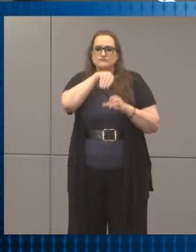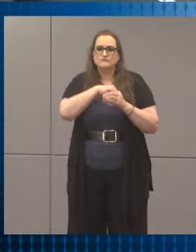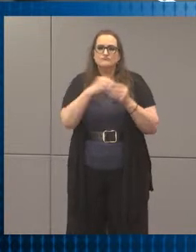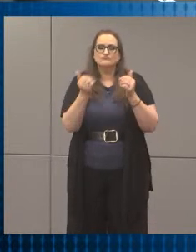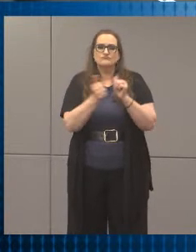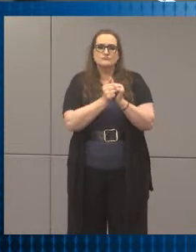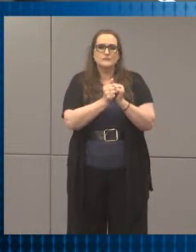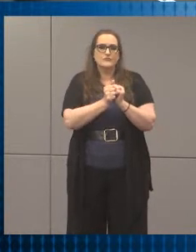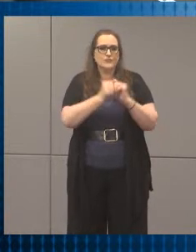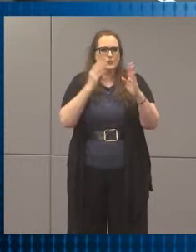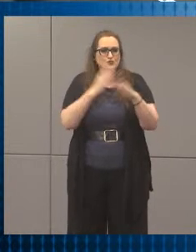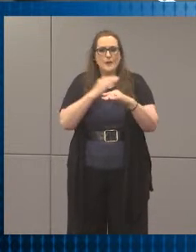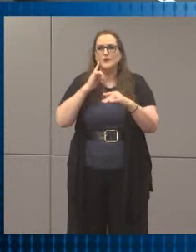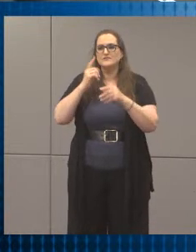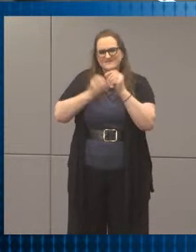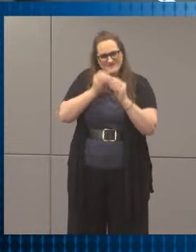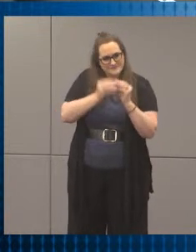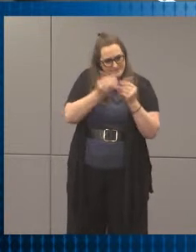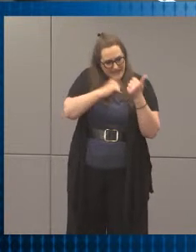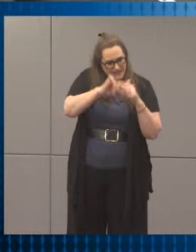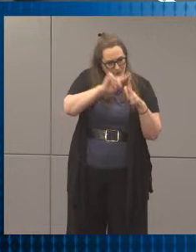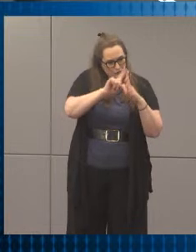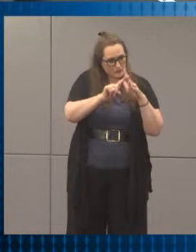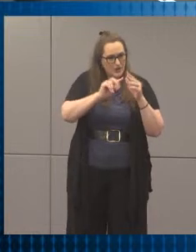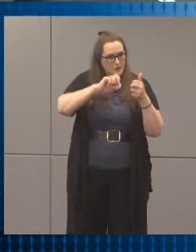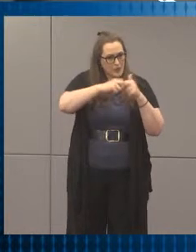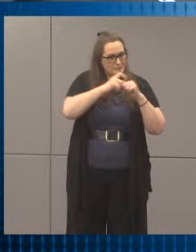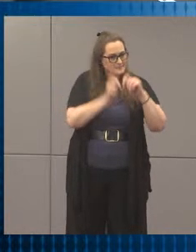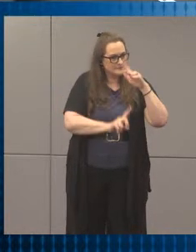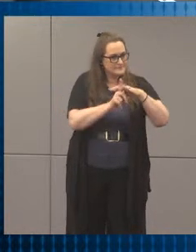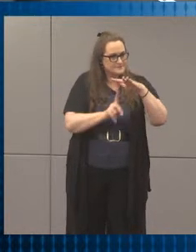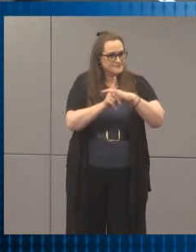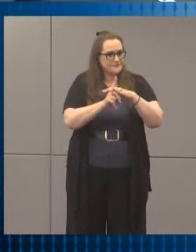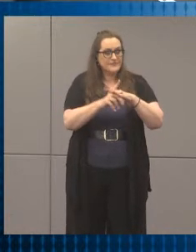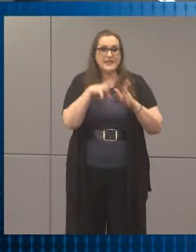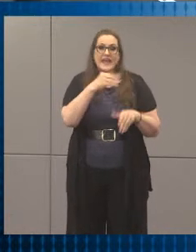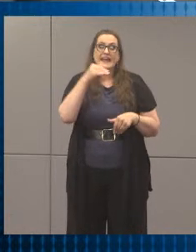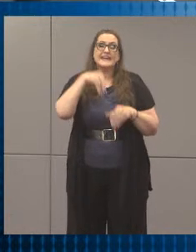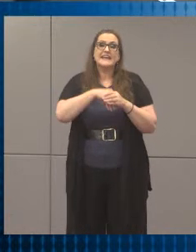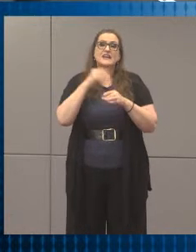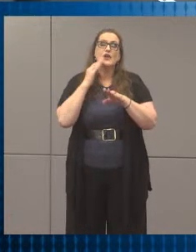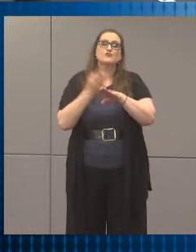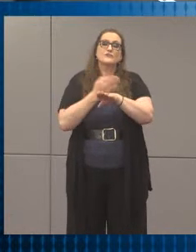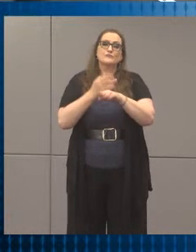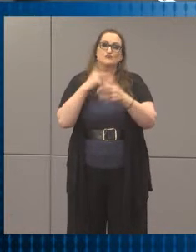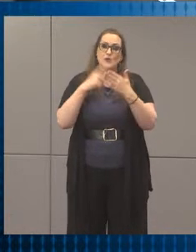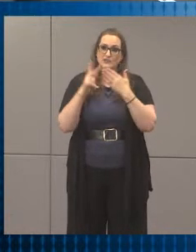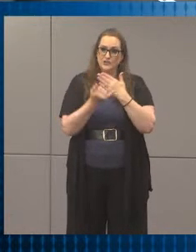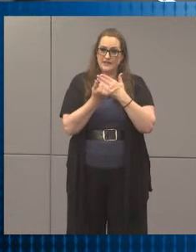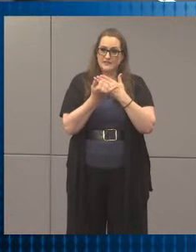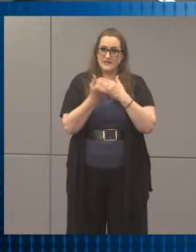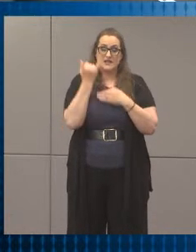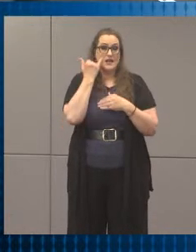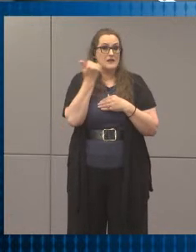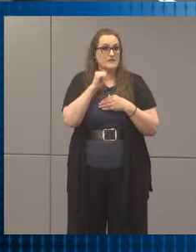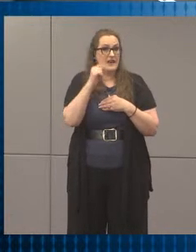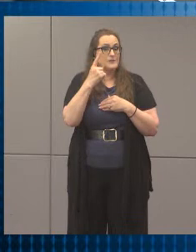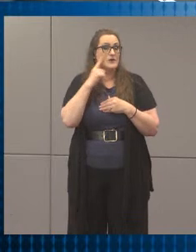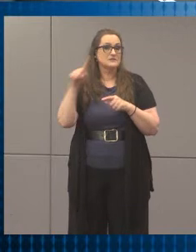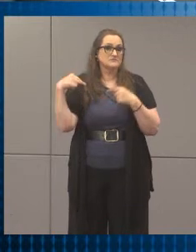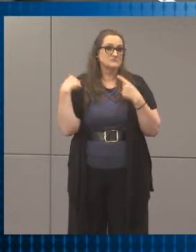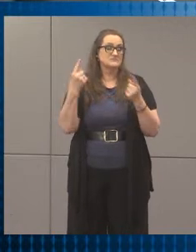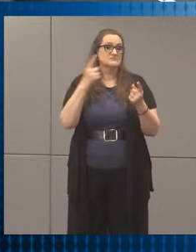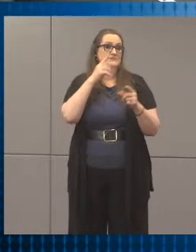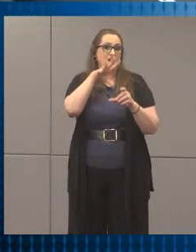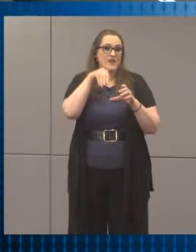in troubleshoot any issues that come up. In a renovation project, if anybody's ever been involved